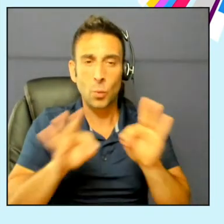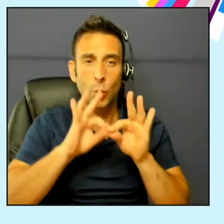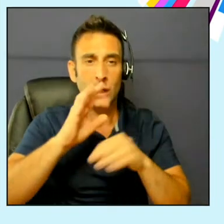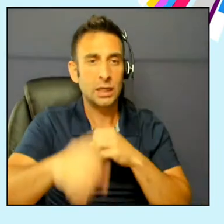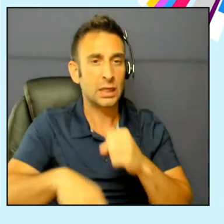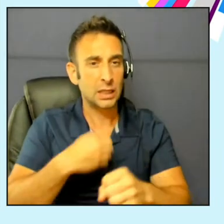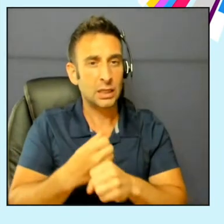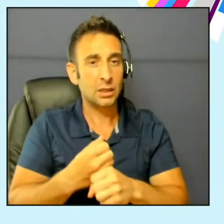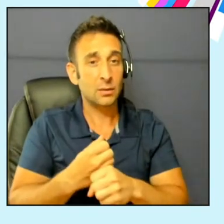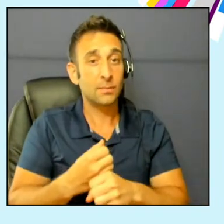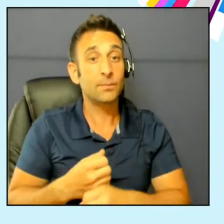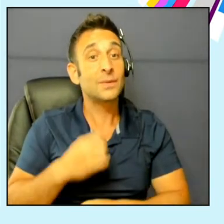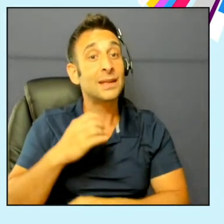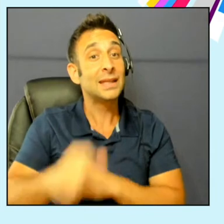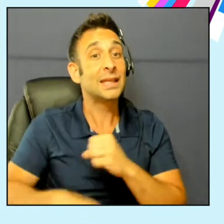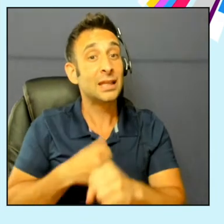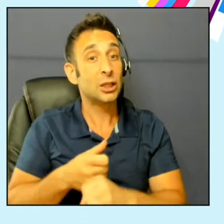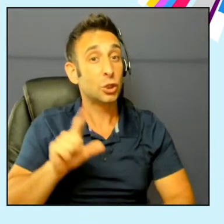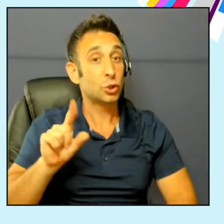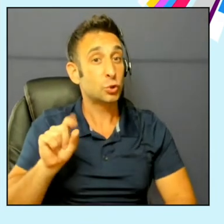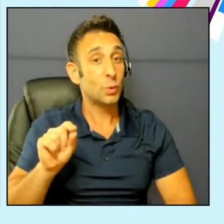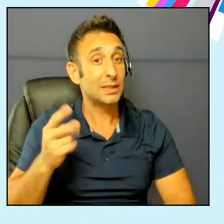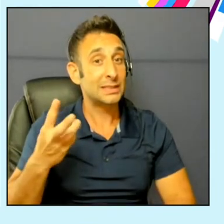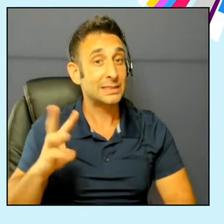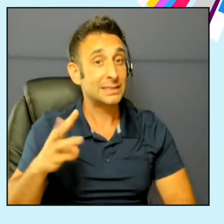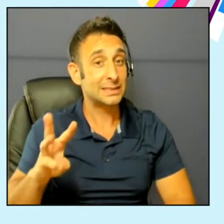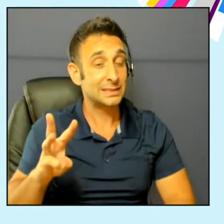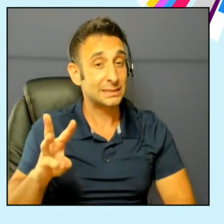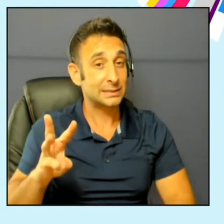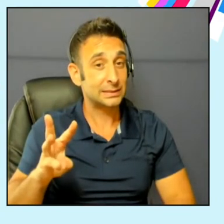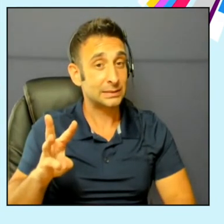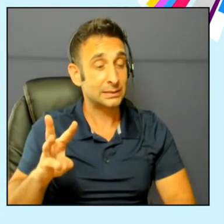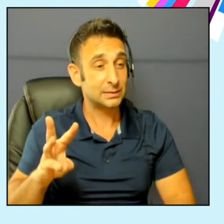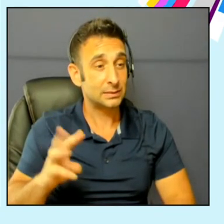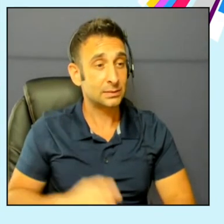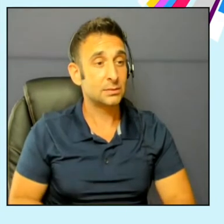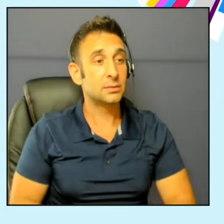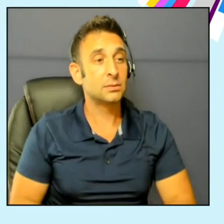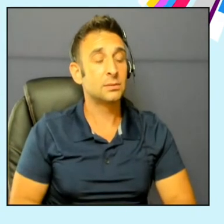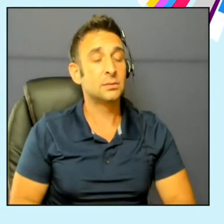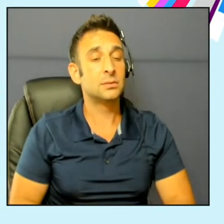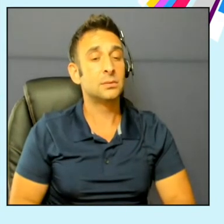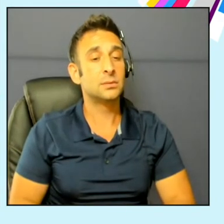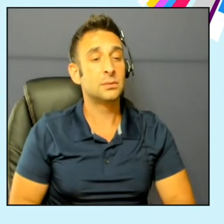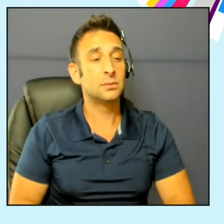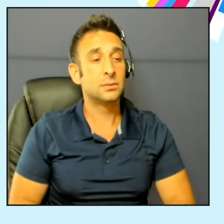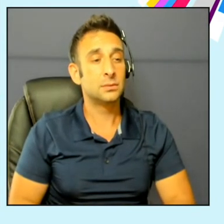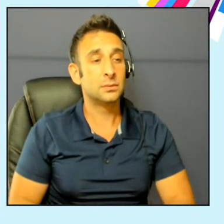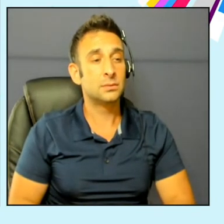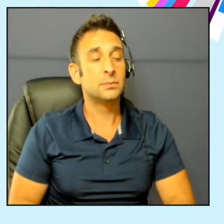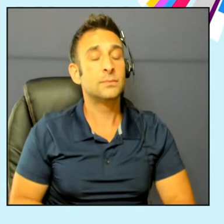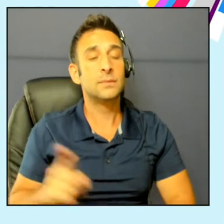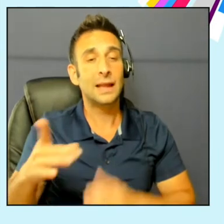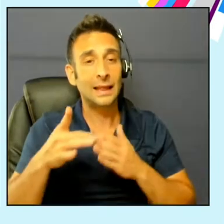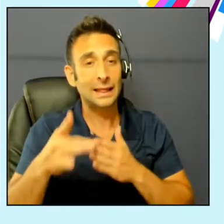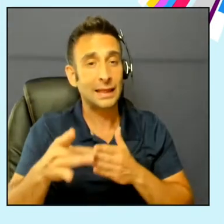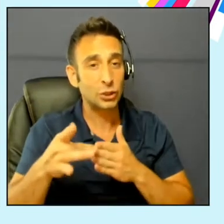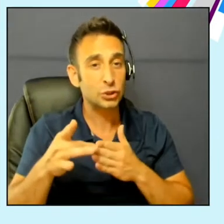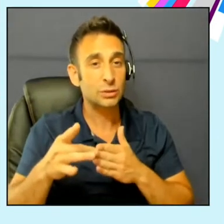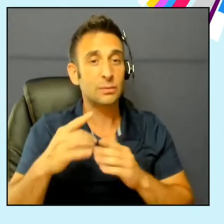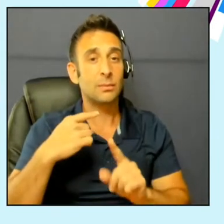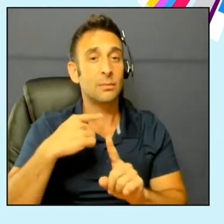2016, thanks to ILGA and ILGA World's coordination and leadership, along with civil